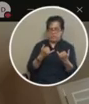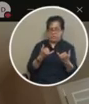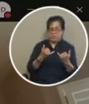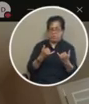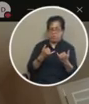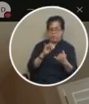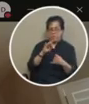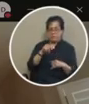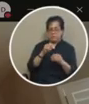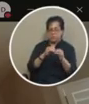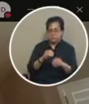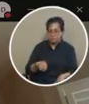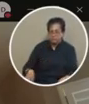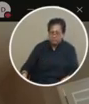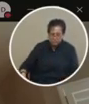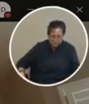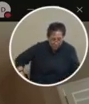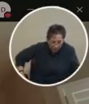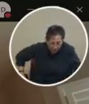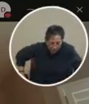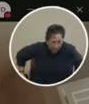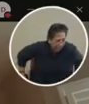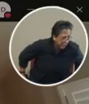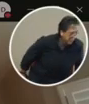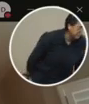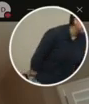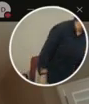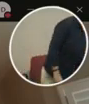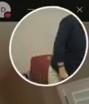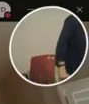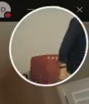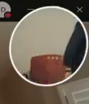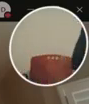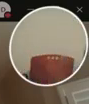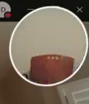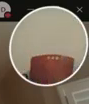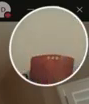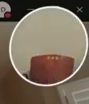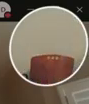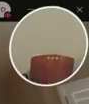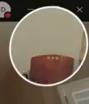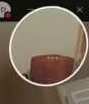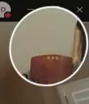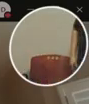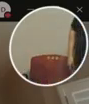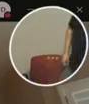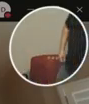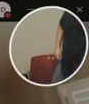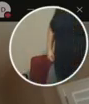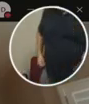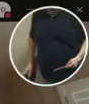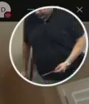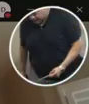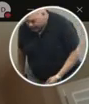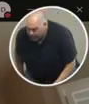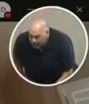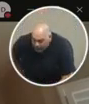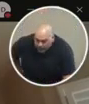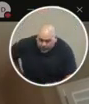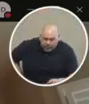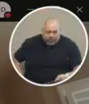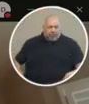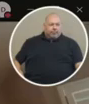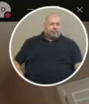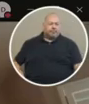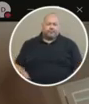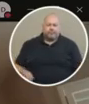to do any additional ones. If the council is going to just pick and choose what they want to do, then you don't need us as staff. Well, I don't think